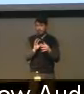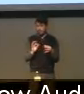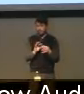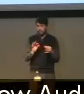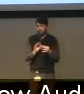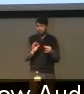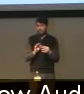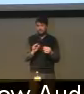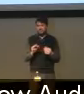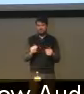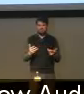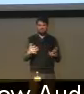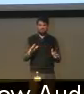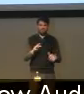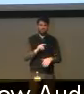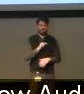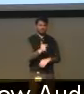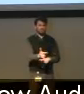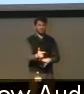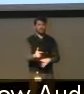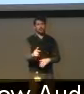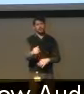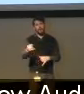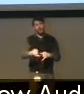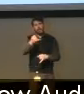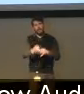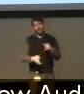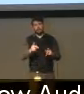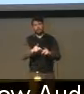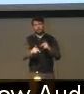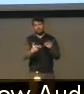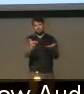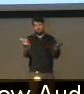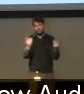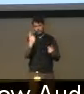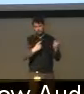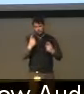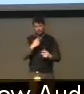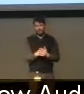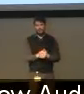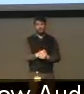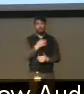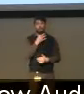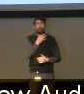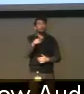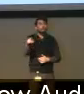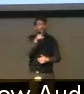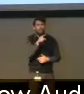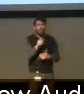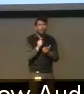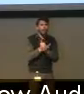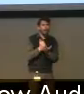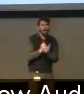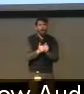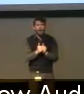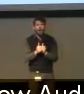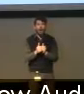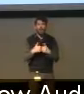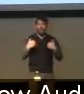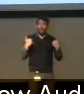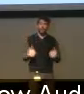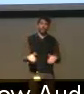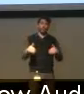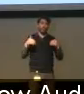before I step down, and we'll have questions at the end, is people have asked, what can they do to help? And we've certainly had tremendous outpouring